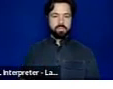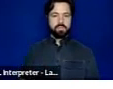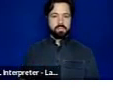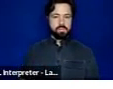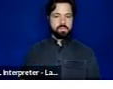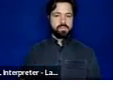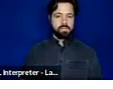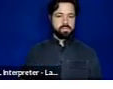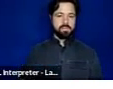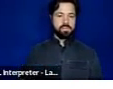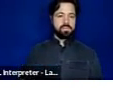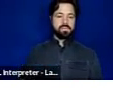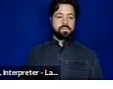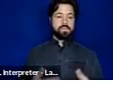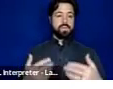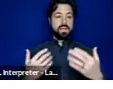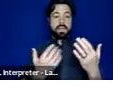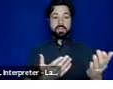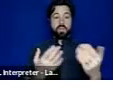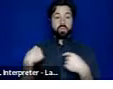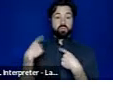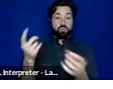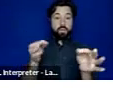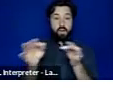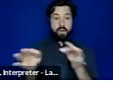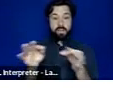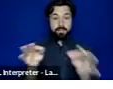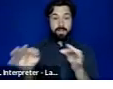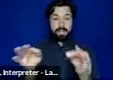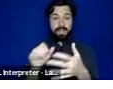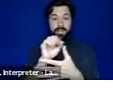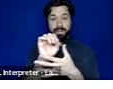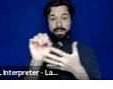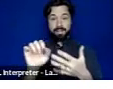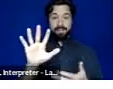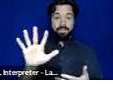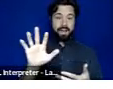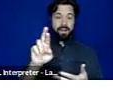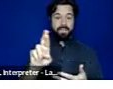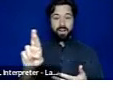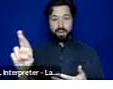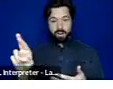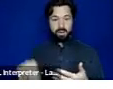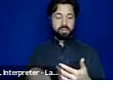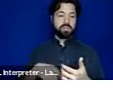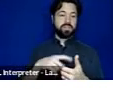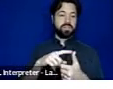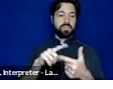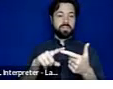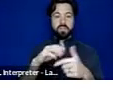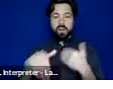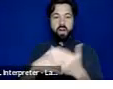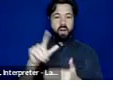And basically all of the things I have said so far are on this page. We've got the 5 R's right here. You've got all of your